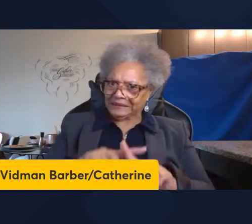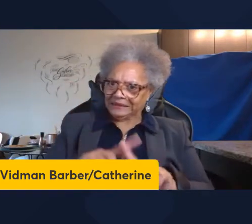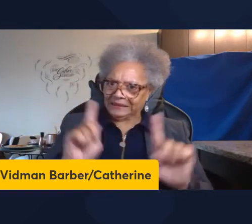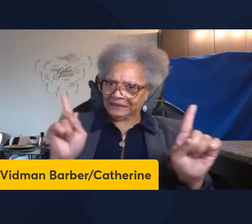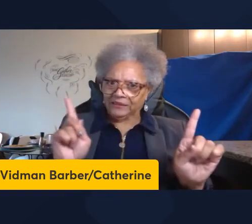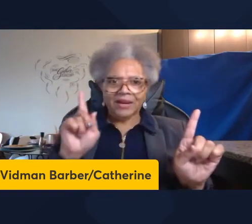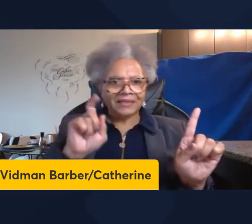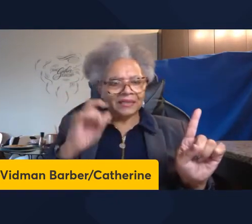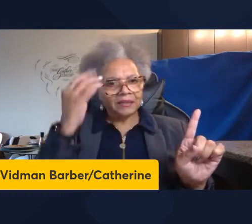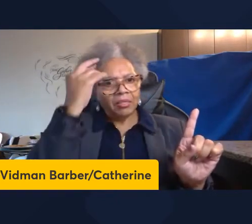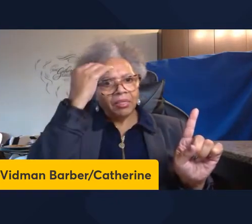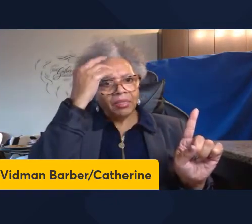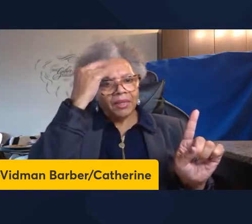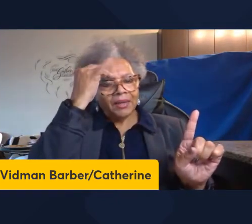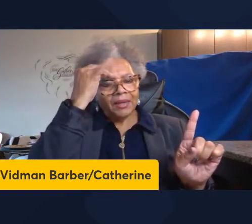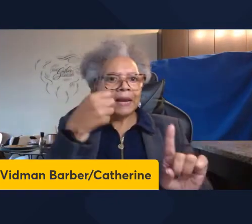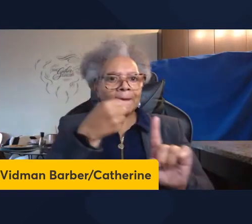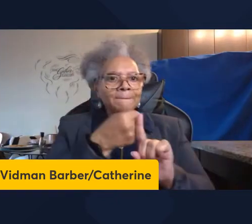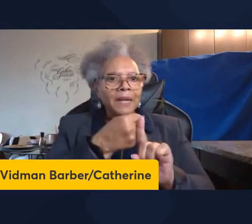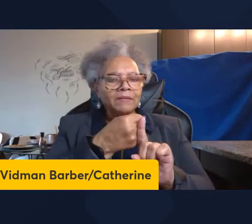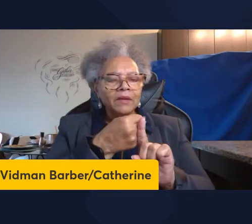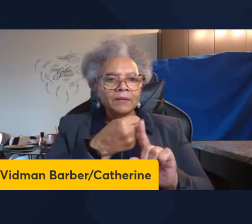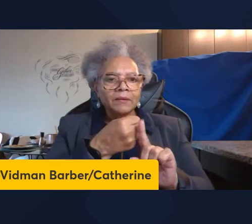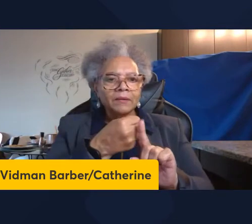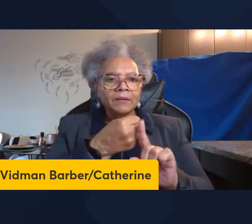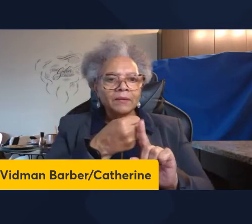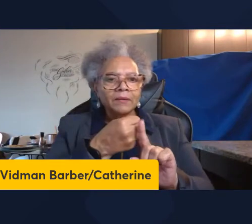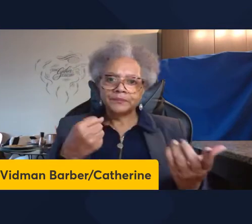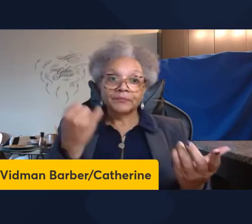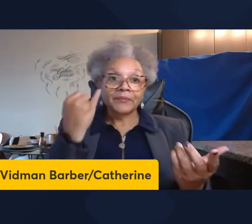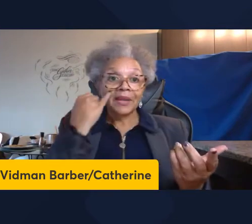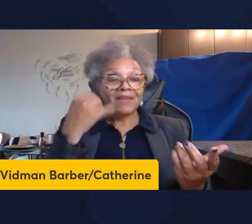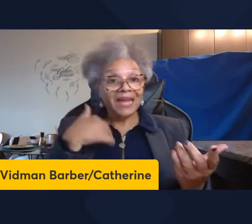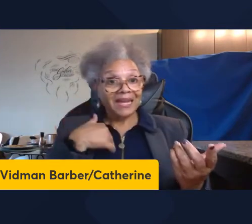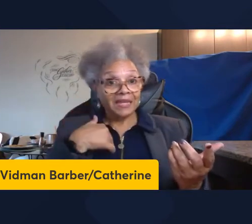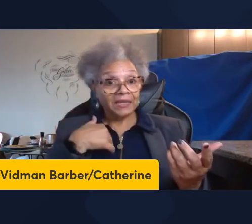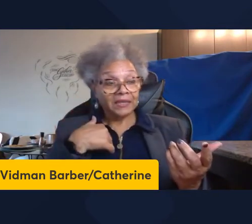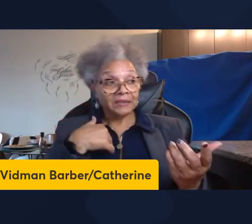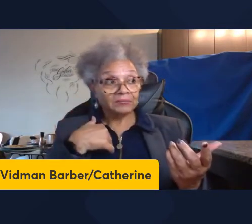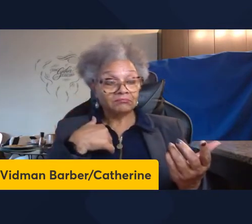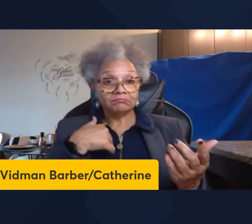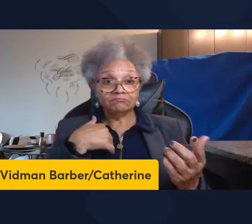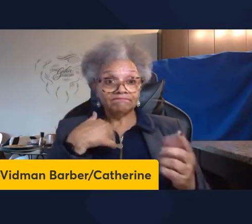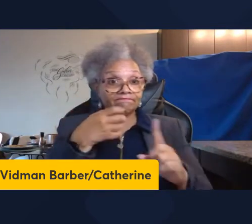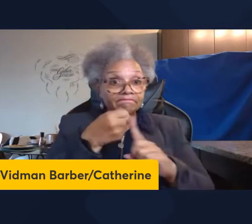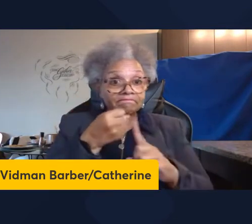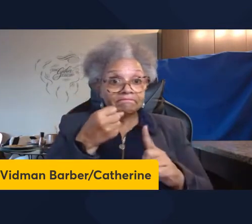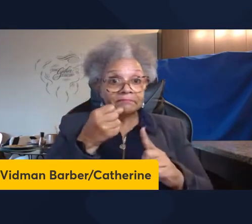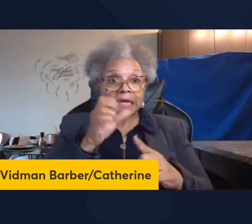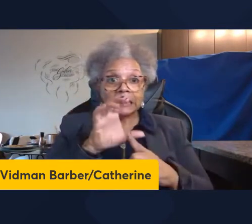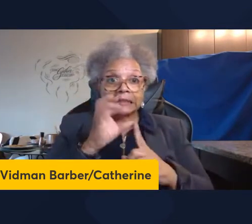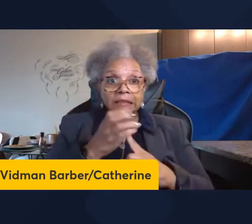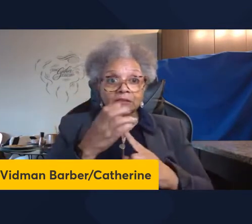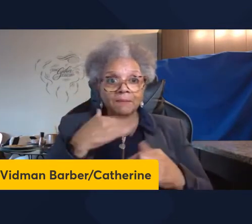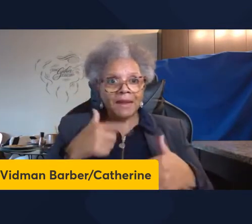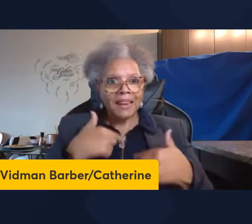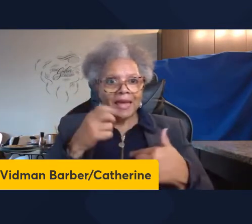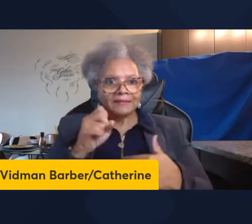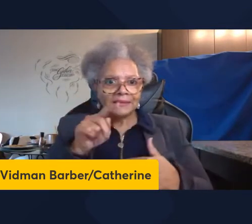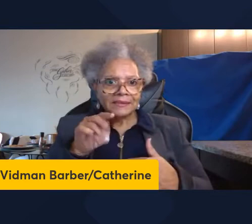to be thinking about the impact of if I had a condition, if my lifestyle has changed, it